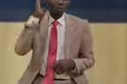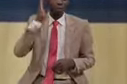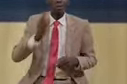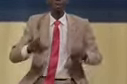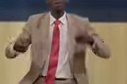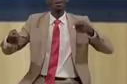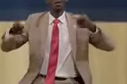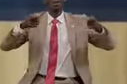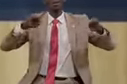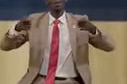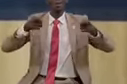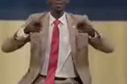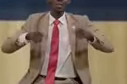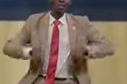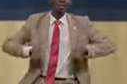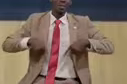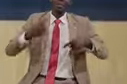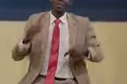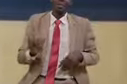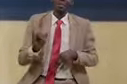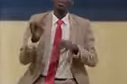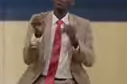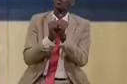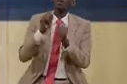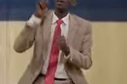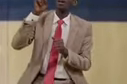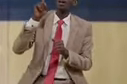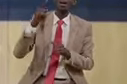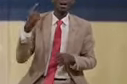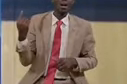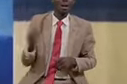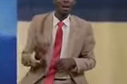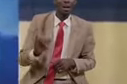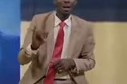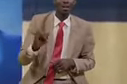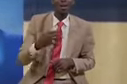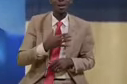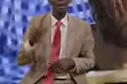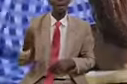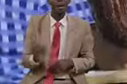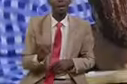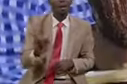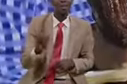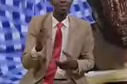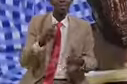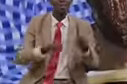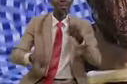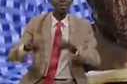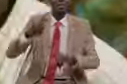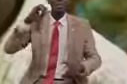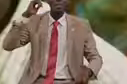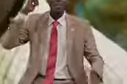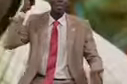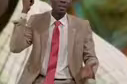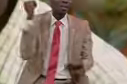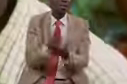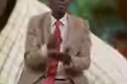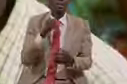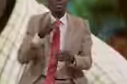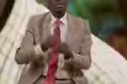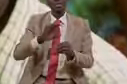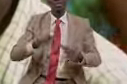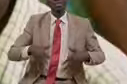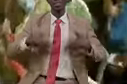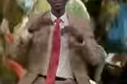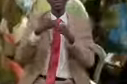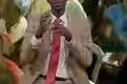with him forever and ever. I say amen in your life.